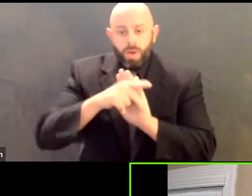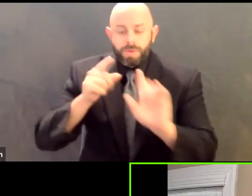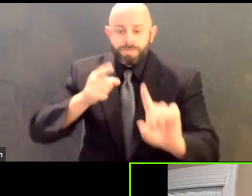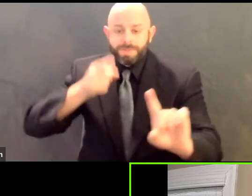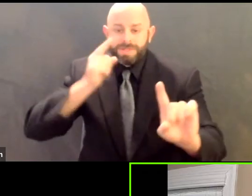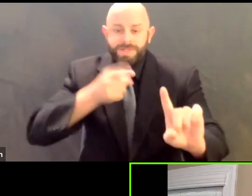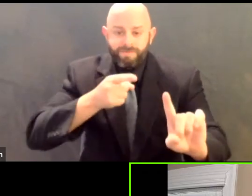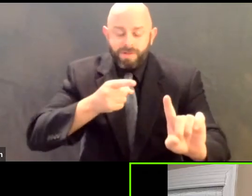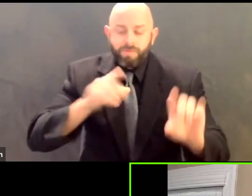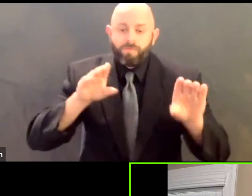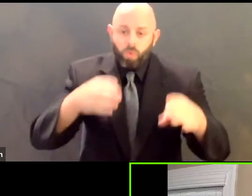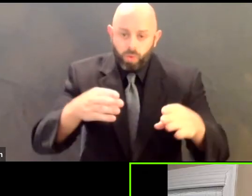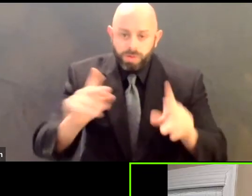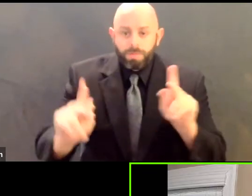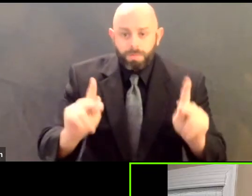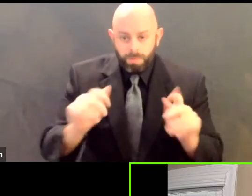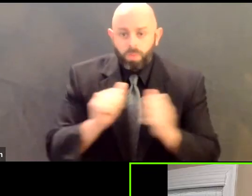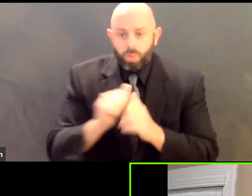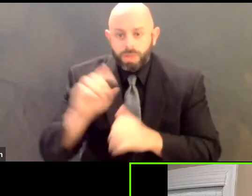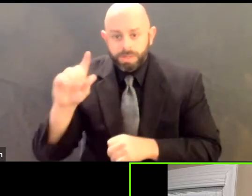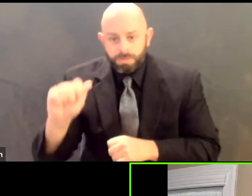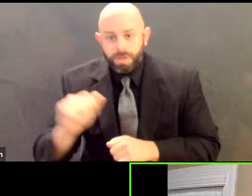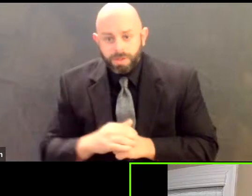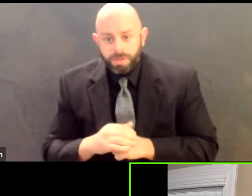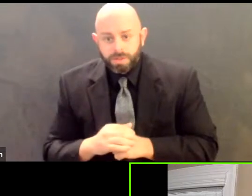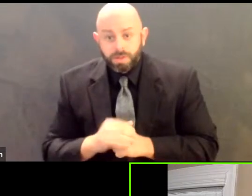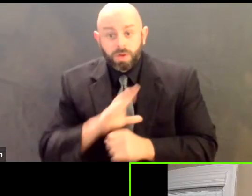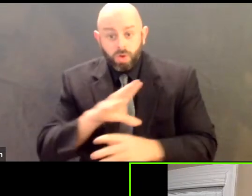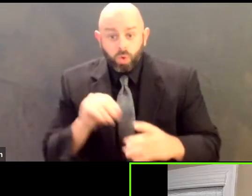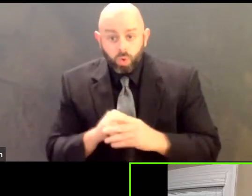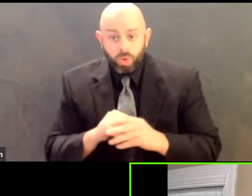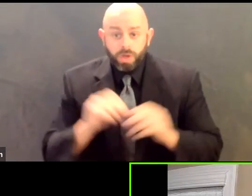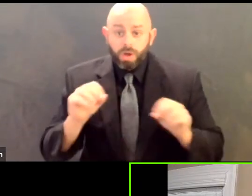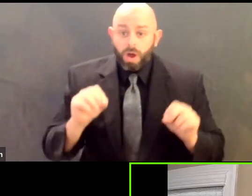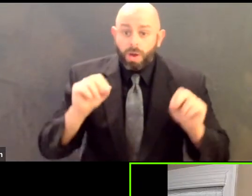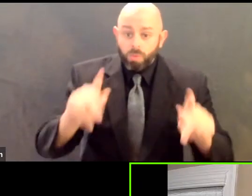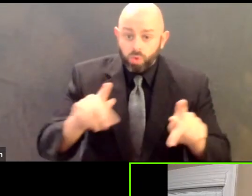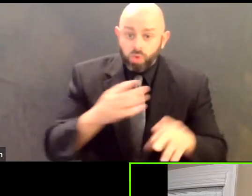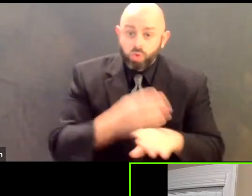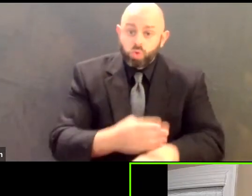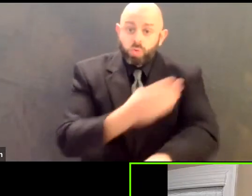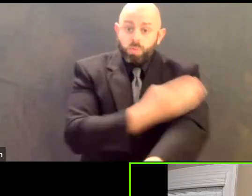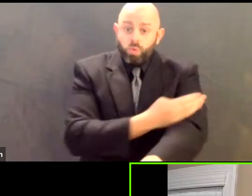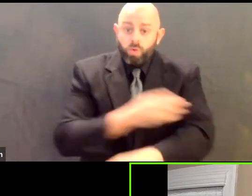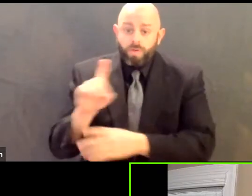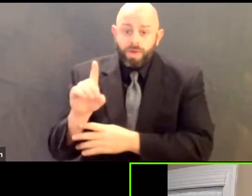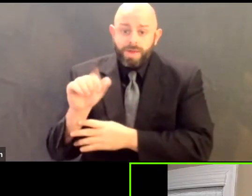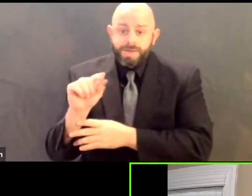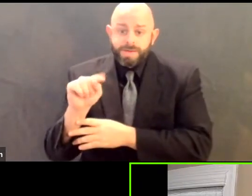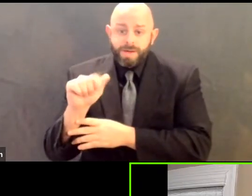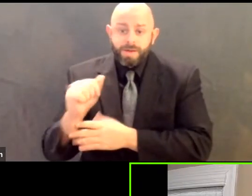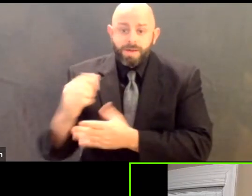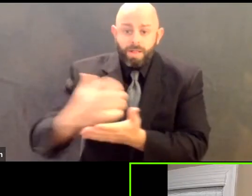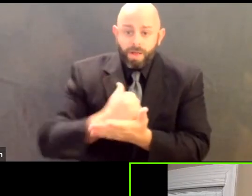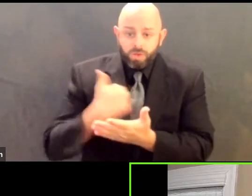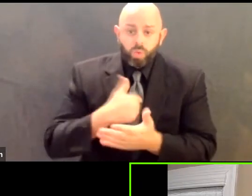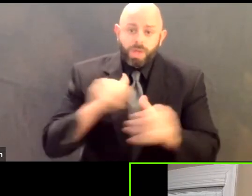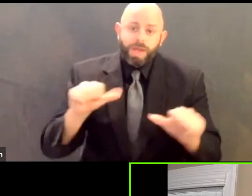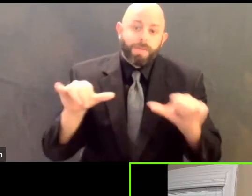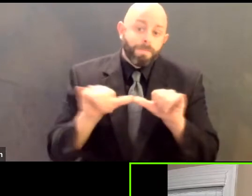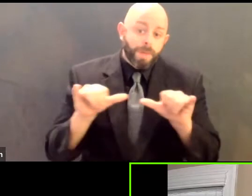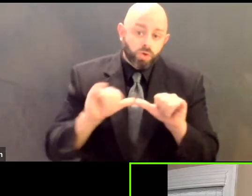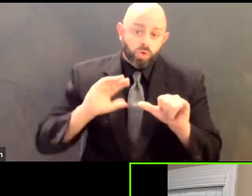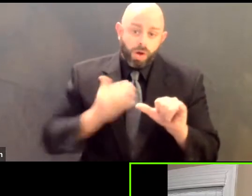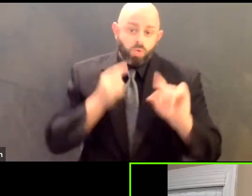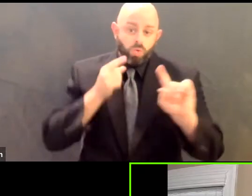highlight individuals with disabilities, including an opportunity to improve data collection so we can measure our efforts and we